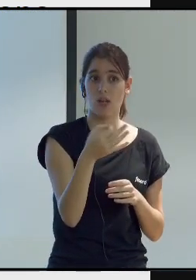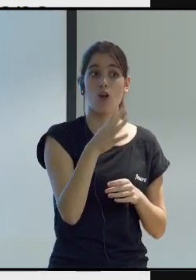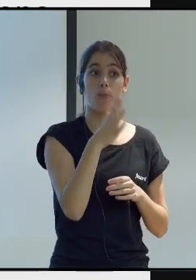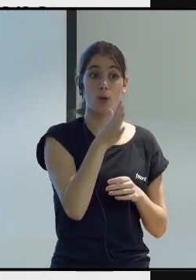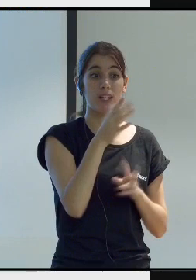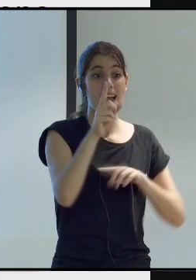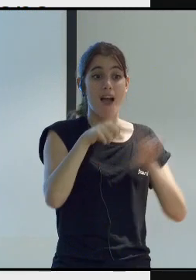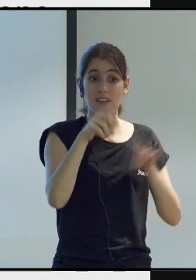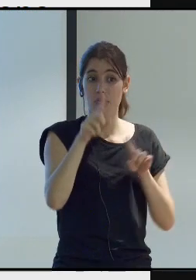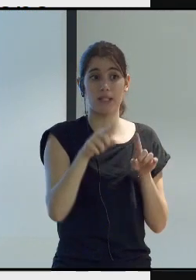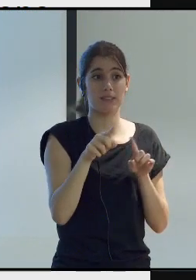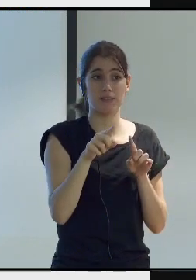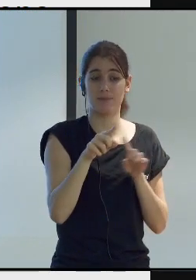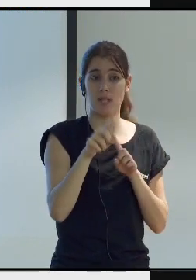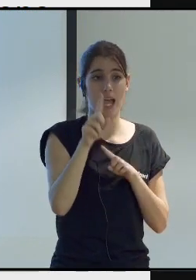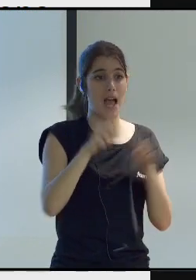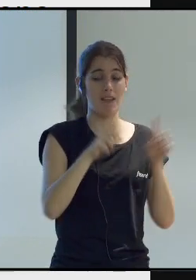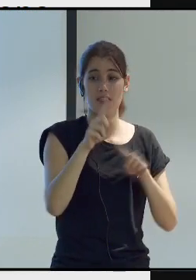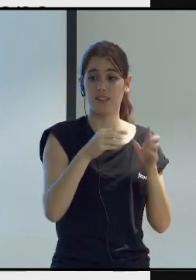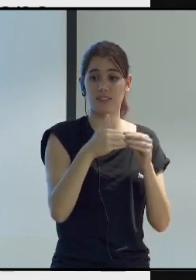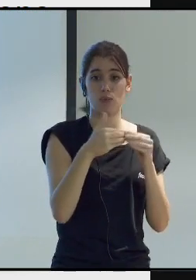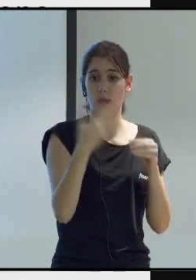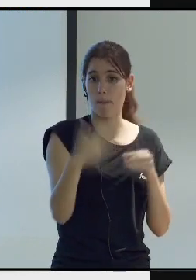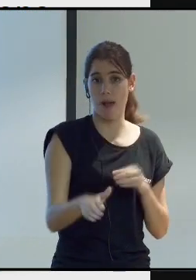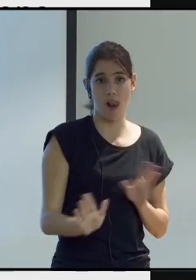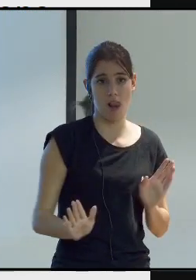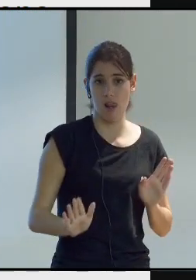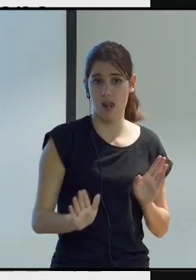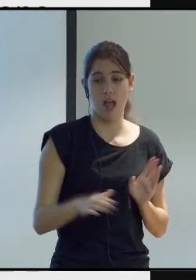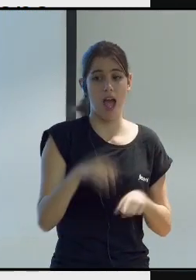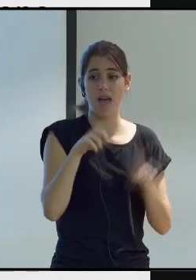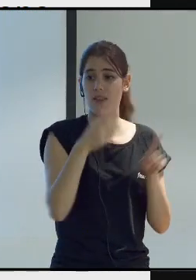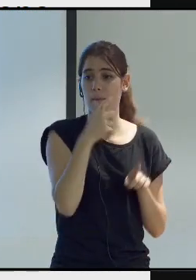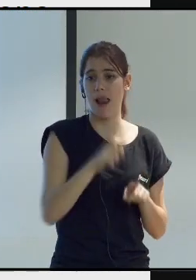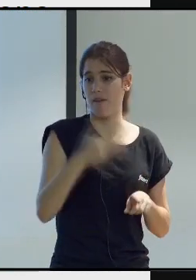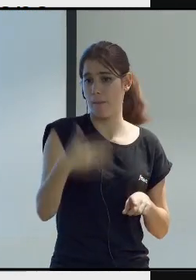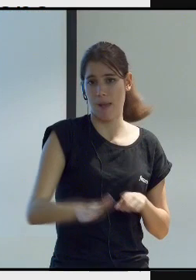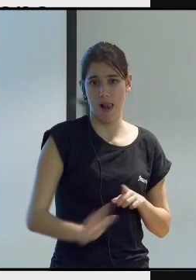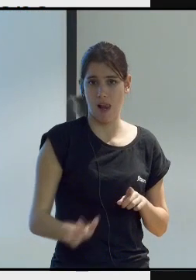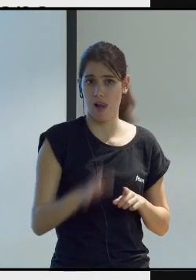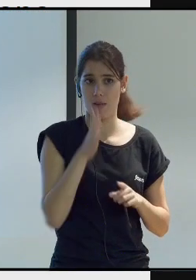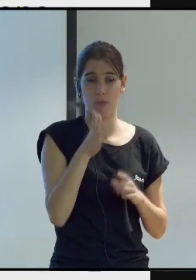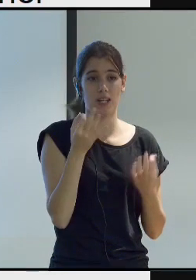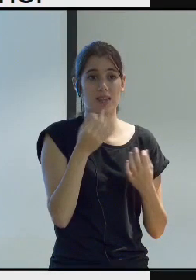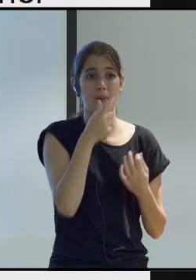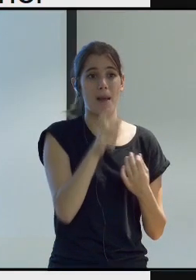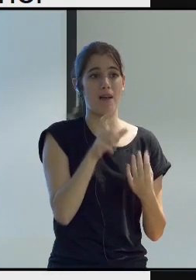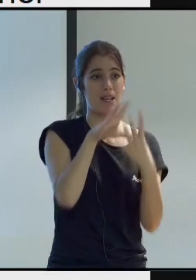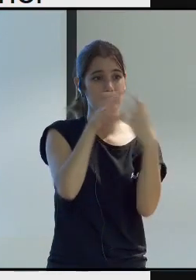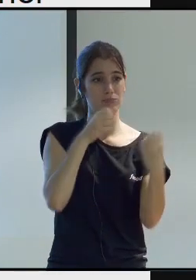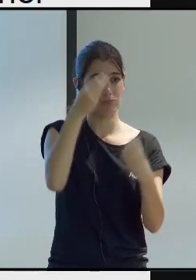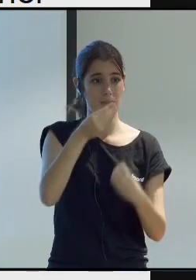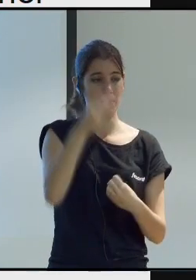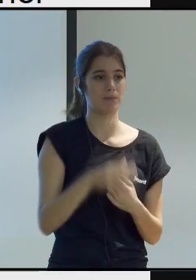we want it to be understood is really important. But I think that he will come on this. I will just now a little bit speak